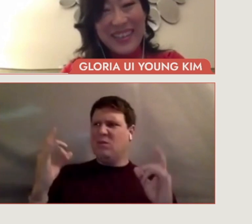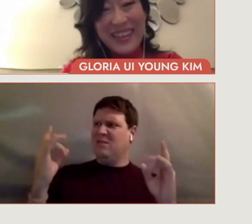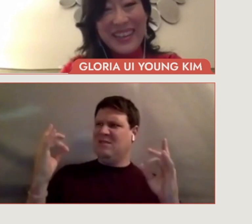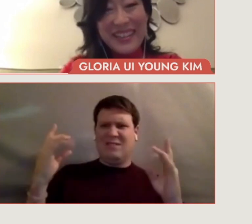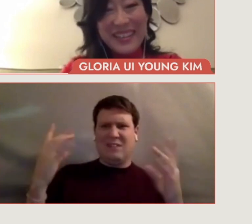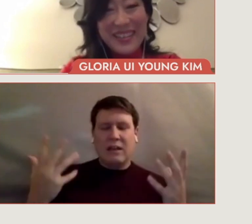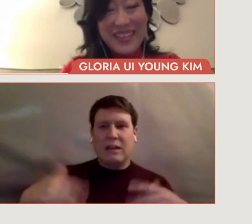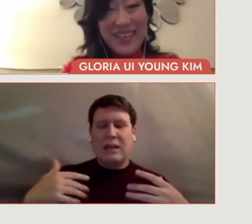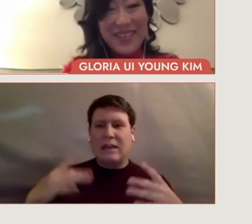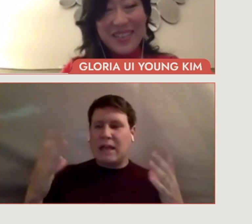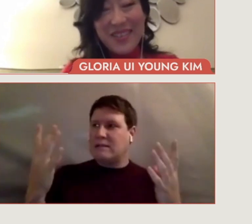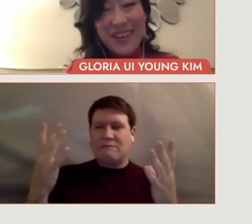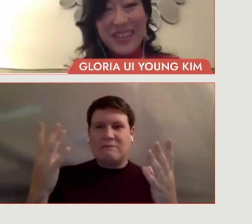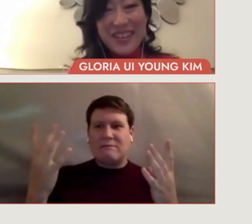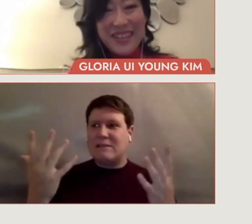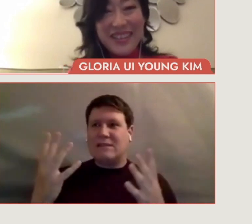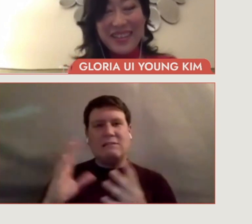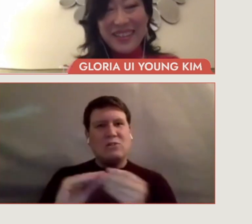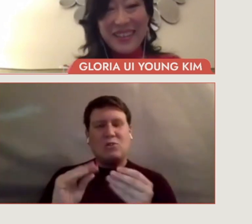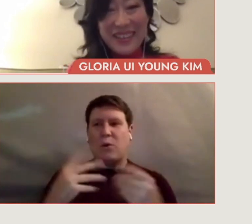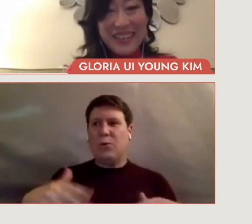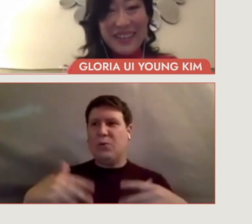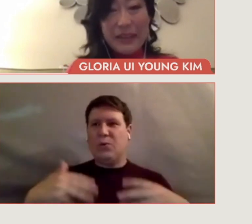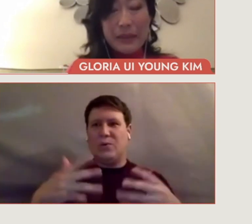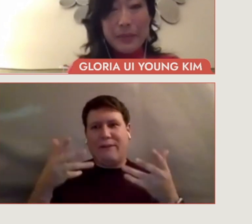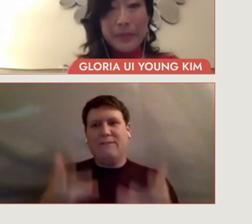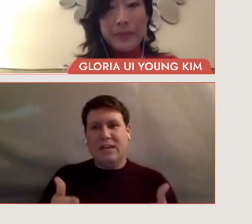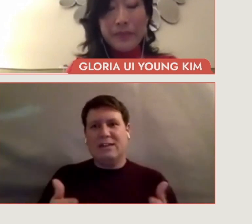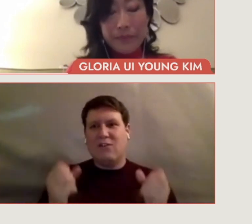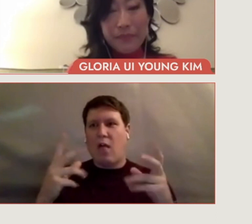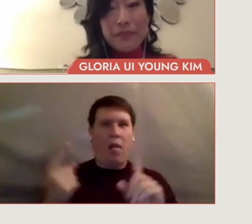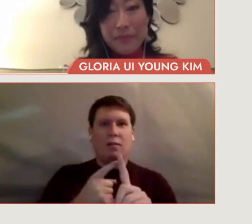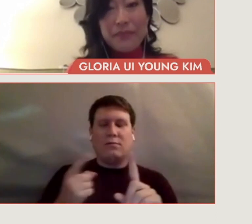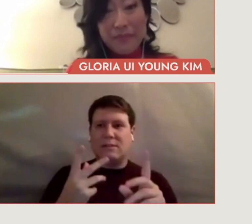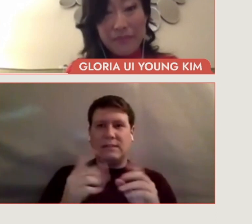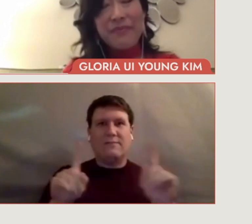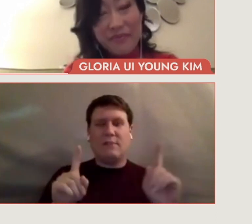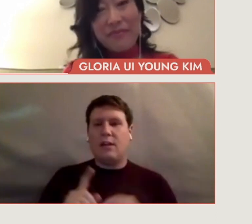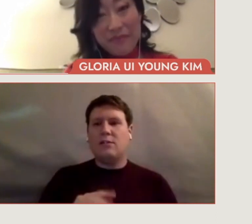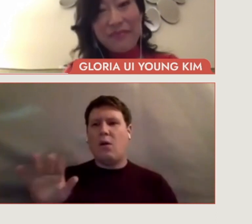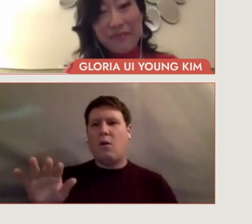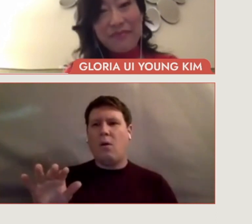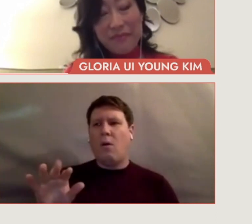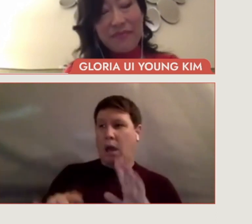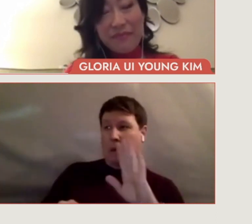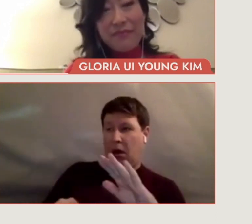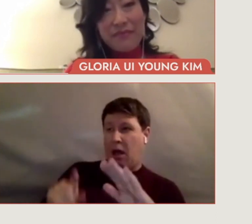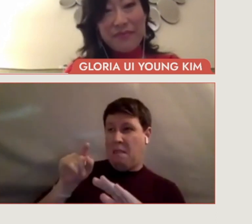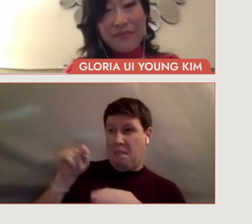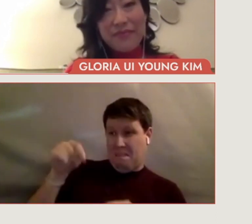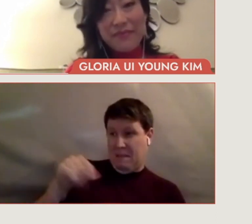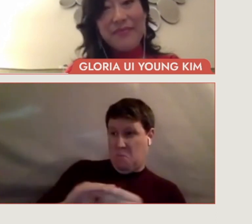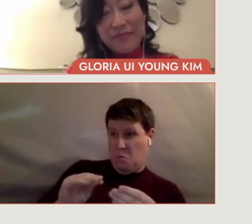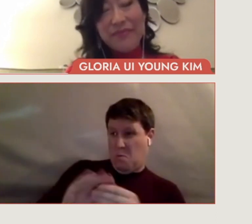Right. So that was where it started. And this started as a short for a long time. Mm-hmm. So at what point were you like, oh,